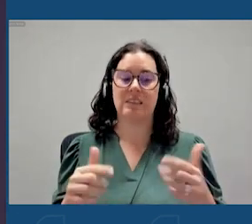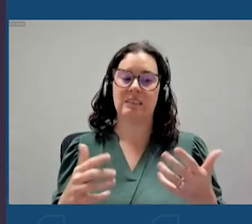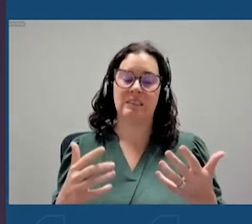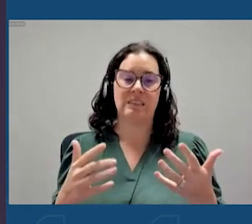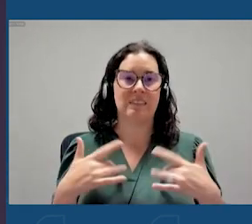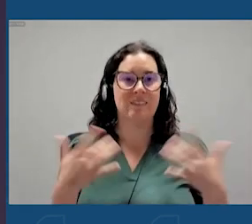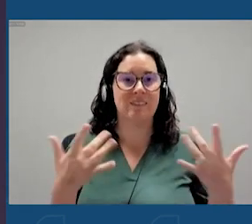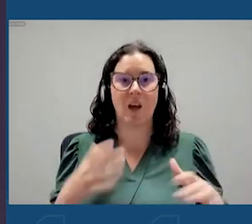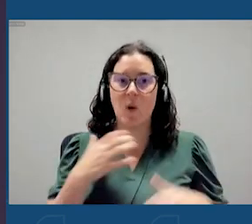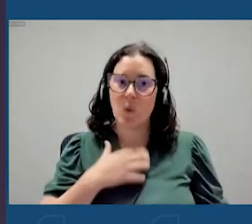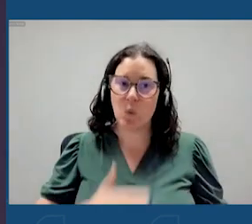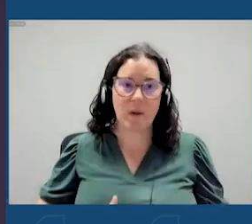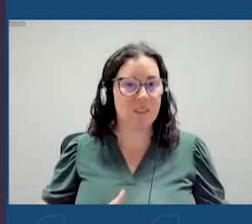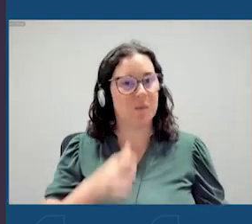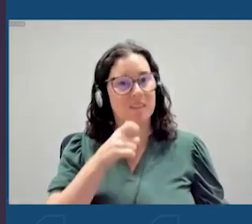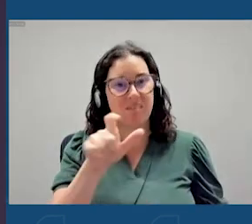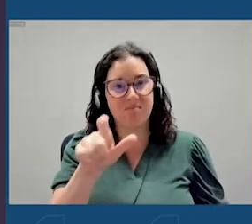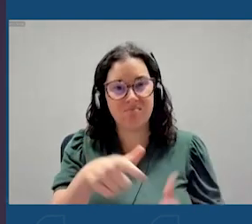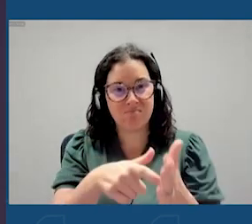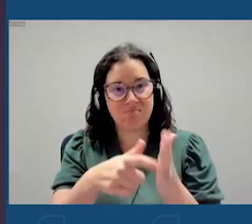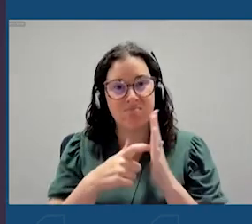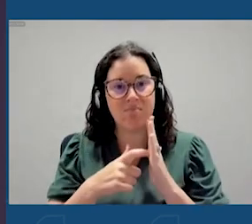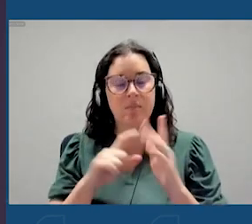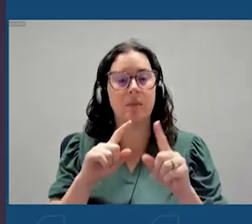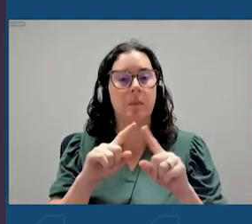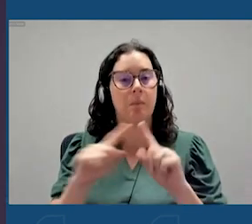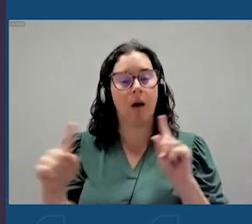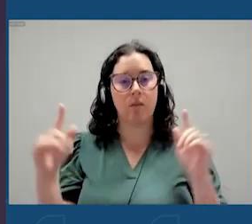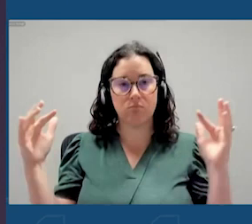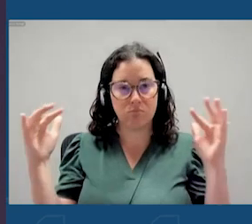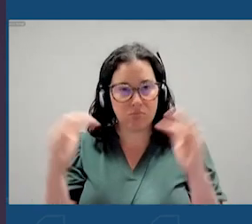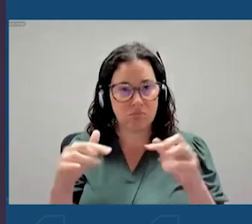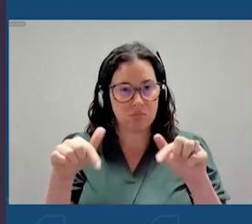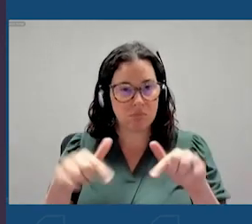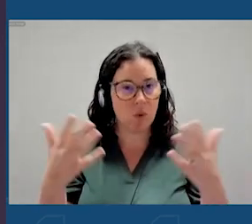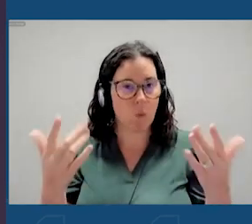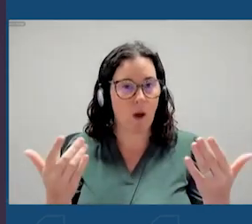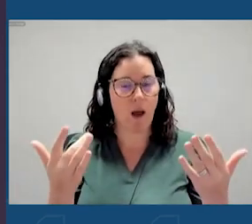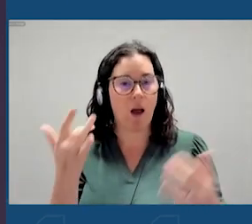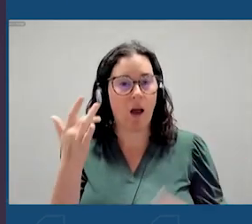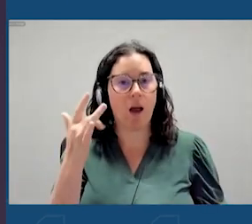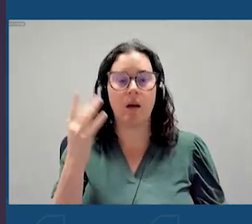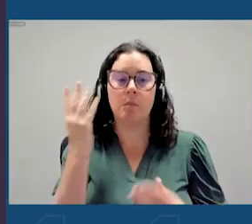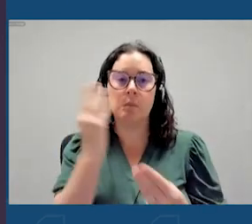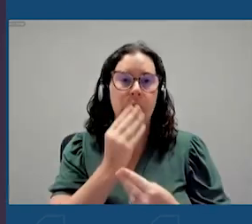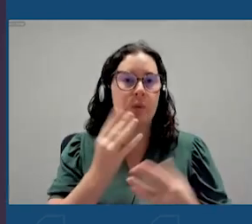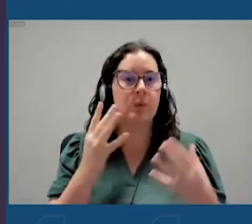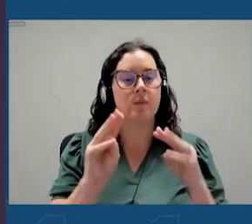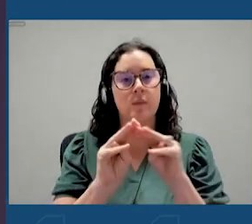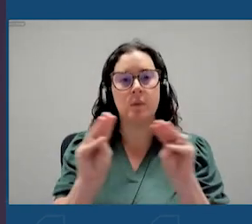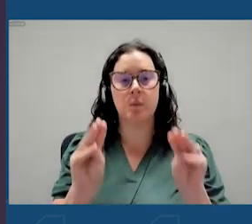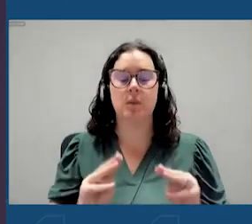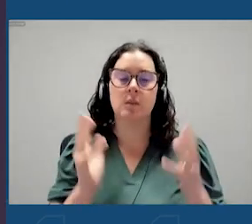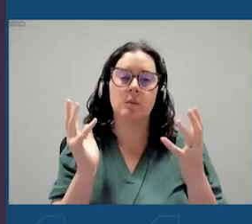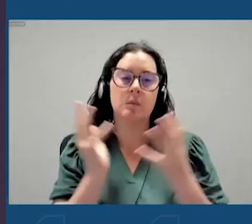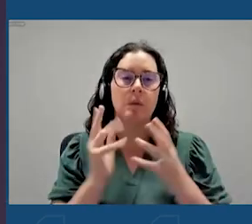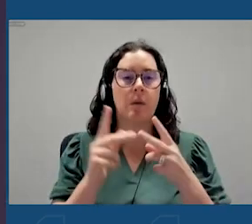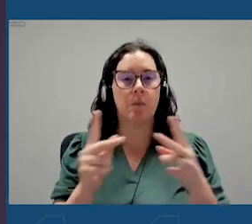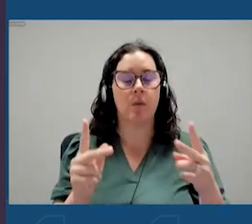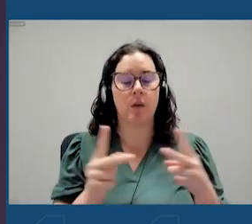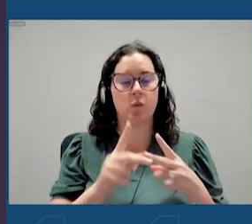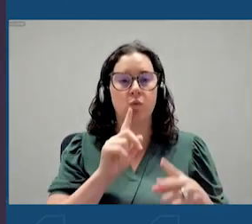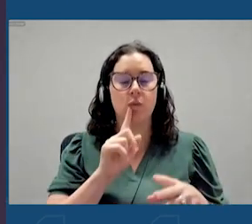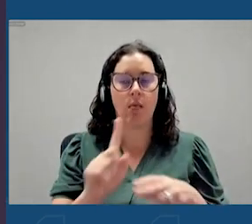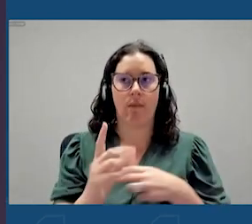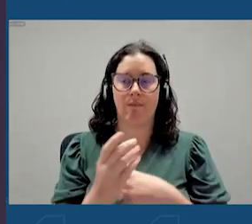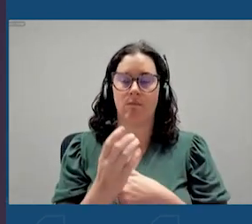for, which is coming to this incredible museum, a place that forces us to reckon with